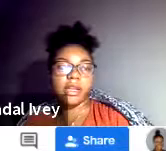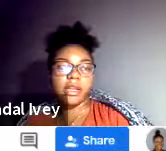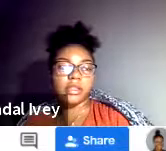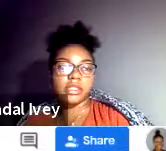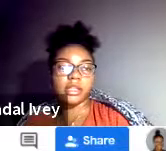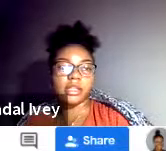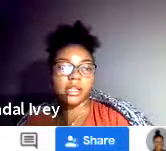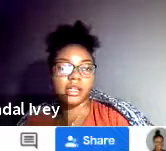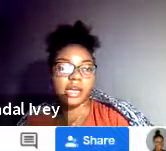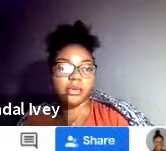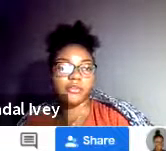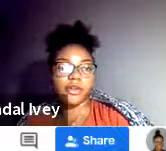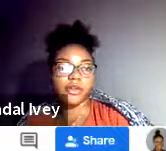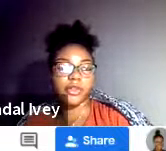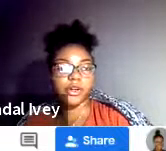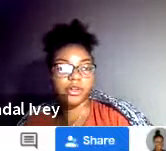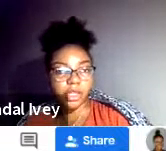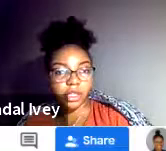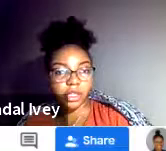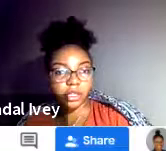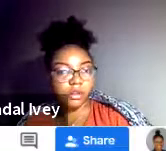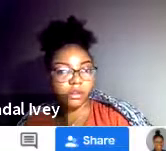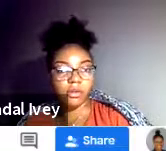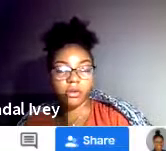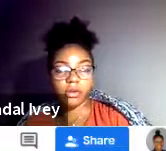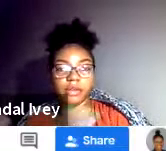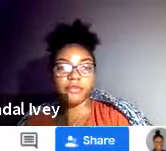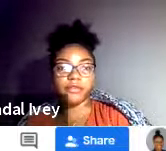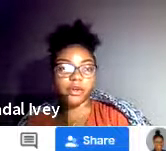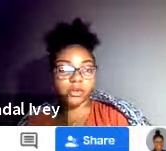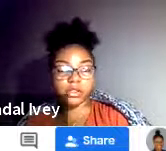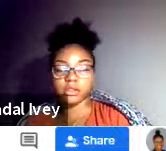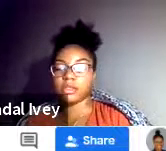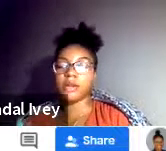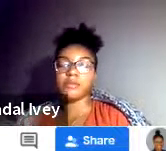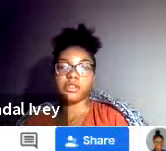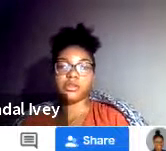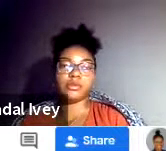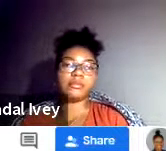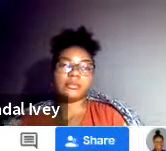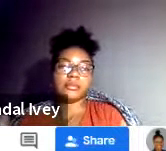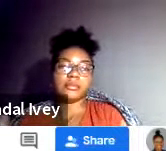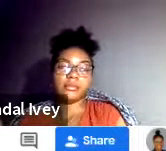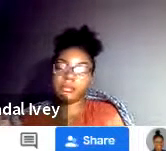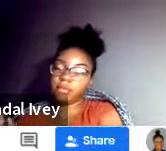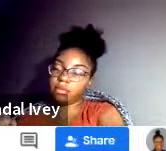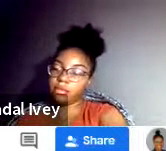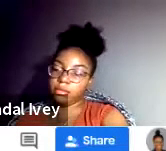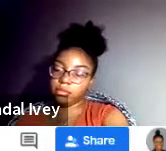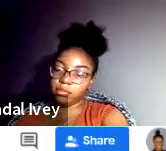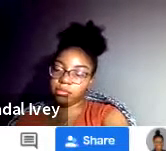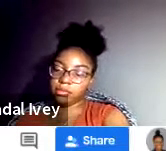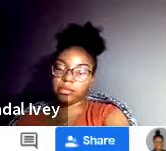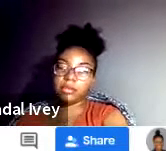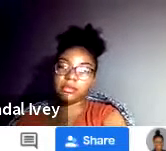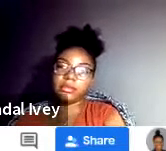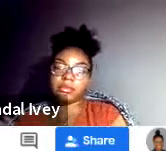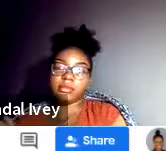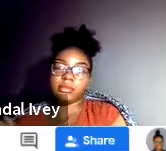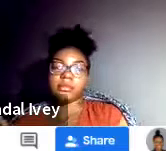If anybody wants to table it for a third reading or vote, up to you.